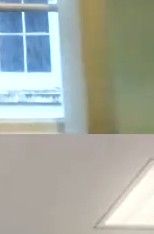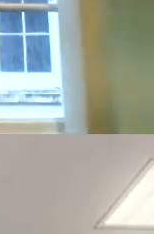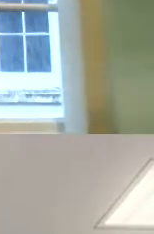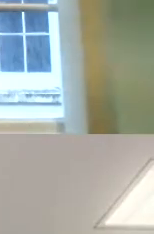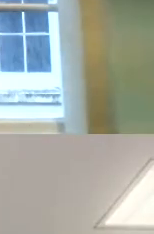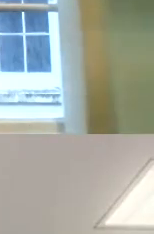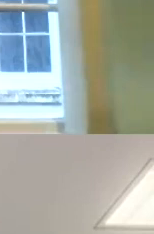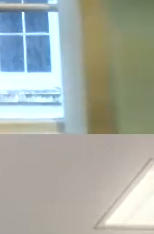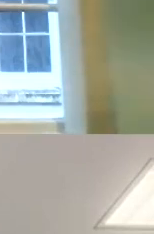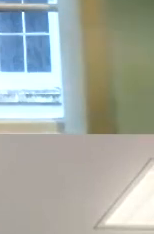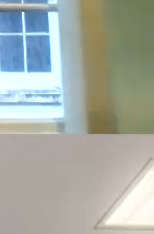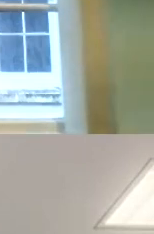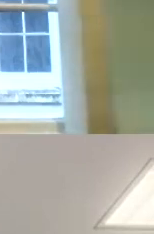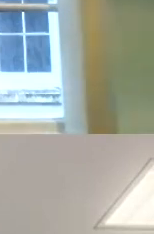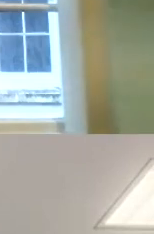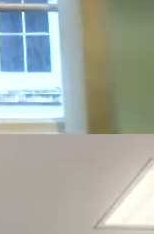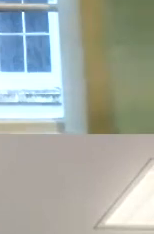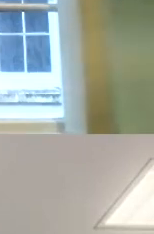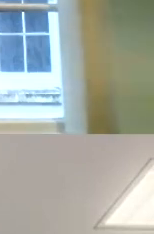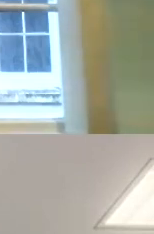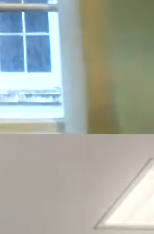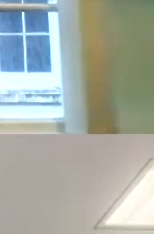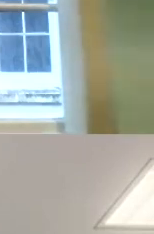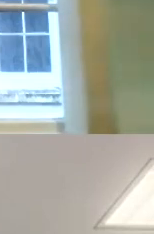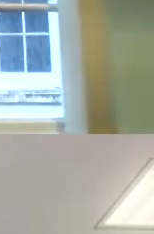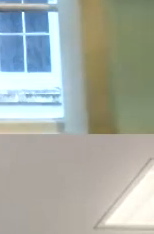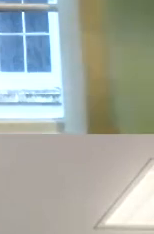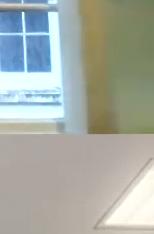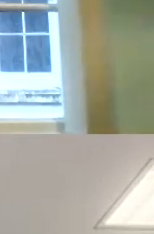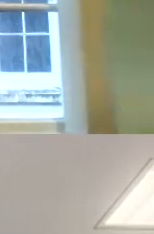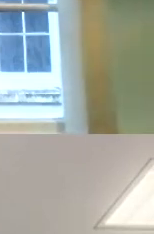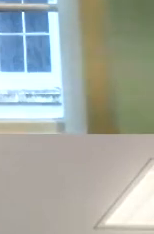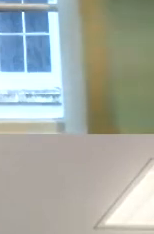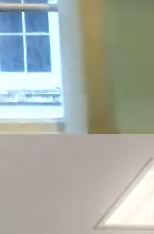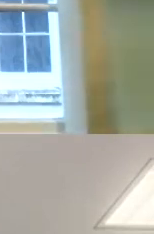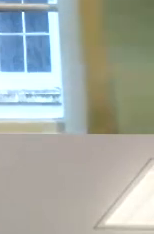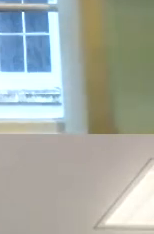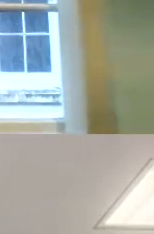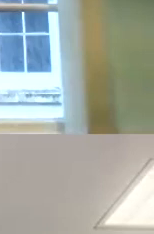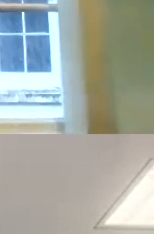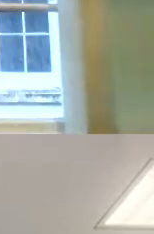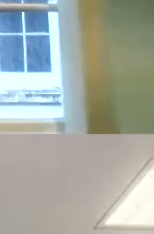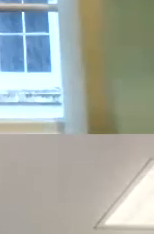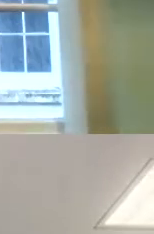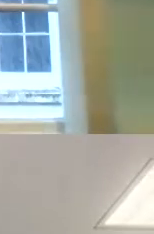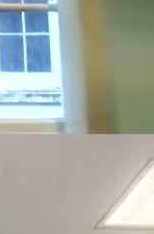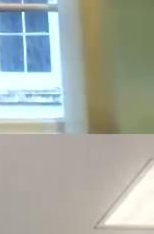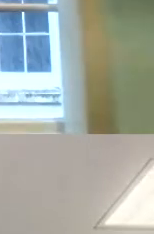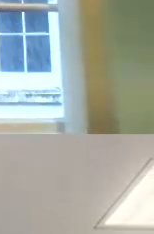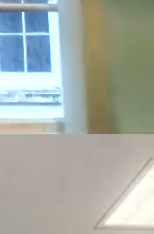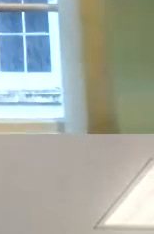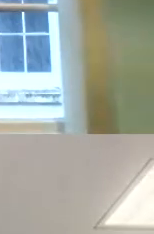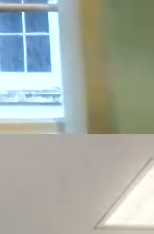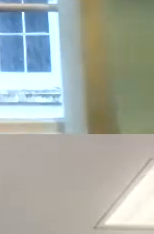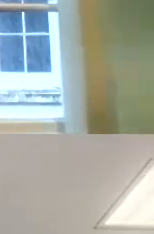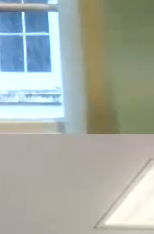pelvic floor and doing them correctly. Just as I said, correct technique is so important. Sorry, I thought that question was more related